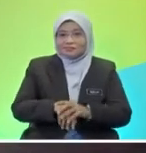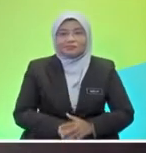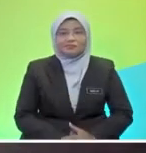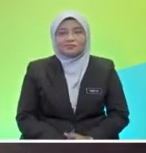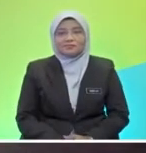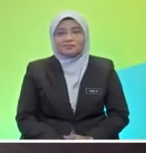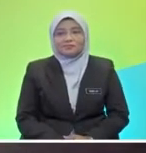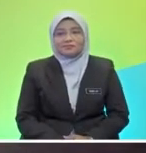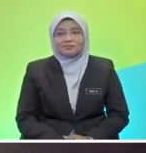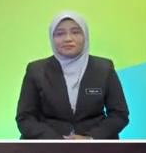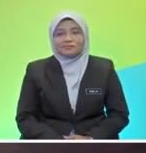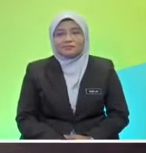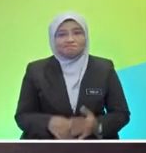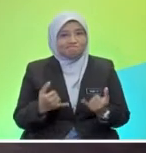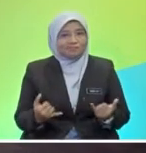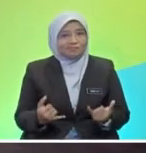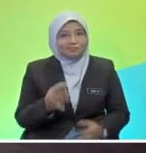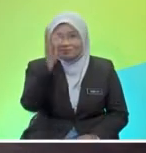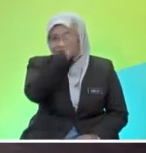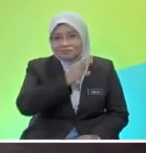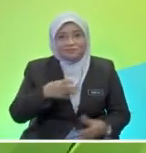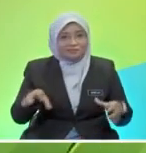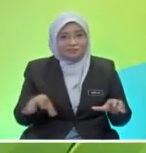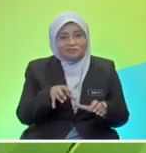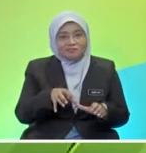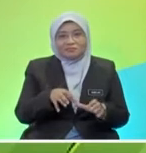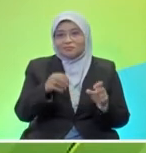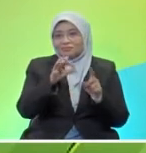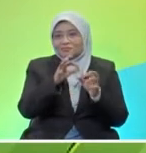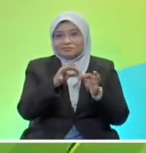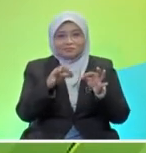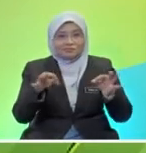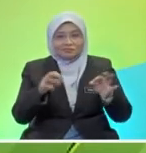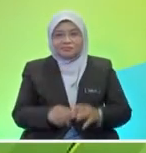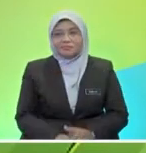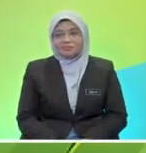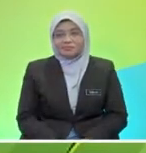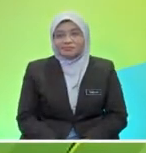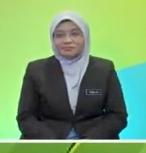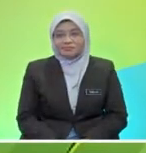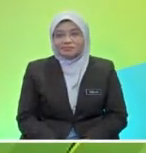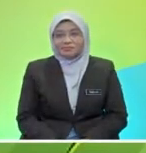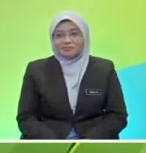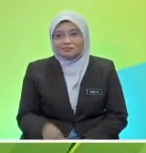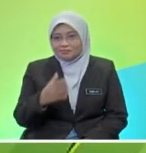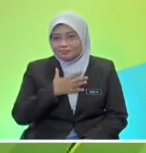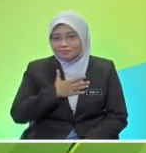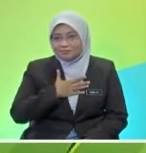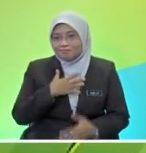the sentence. All right. Okay, fingers. Make sentence from fingers. Okay, I've